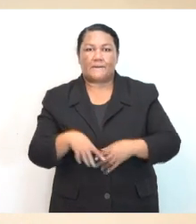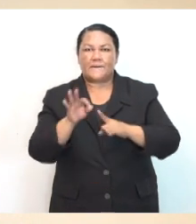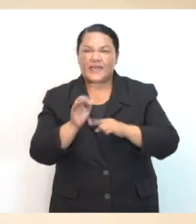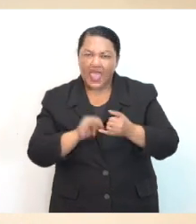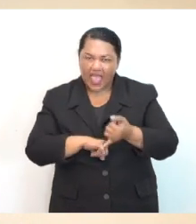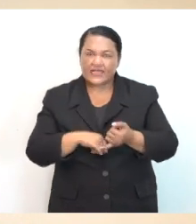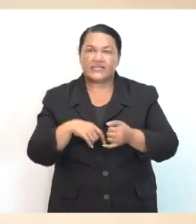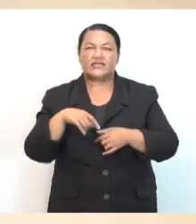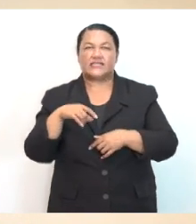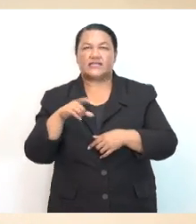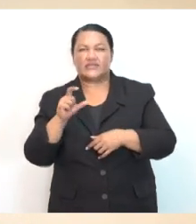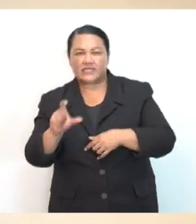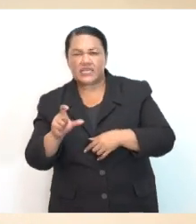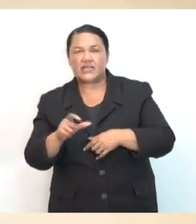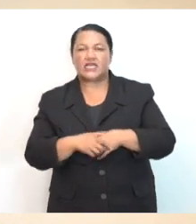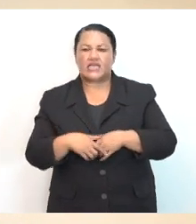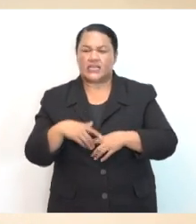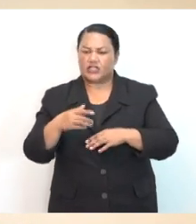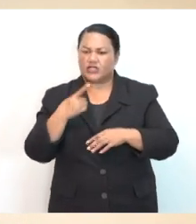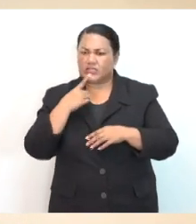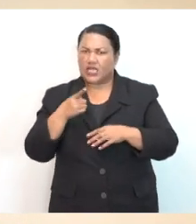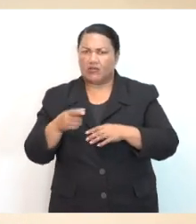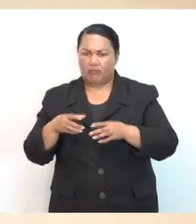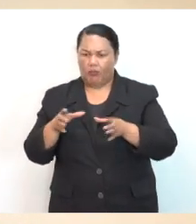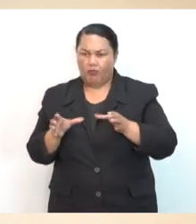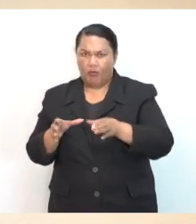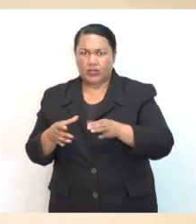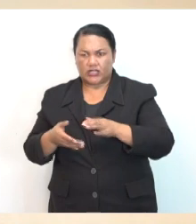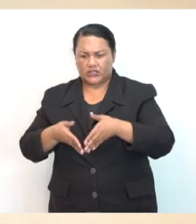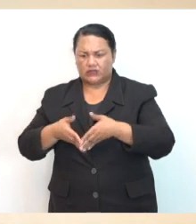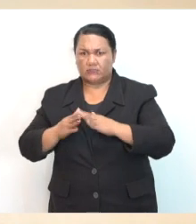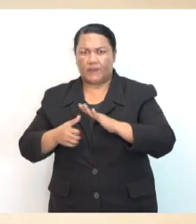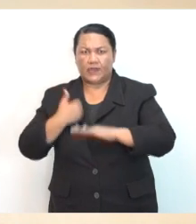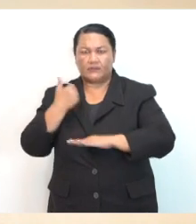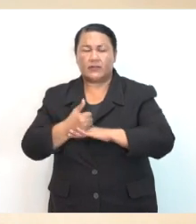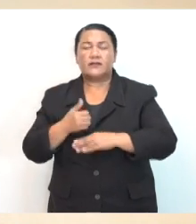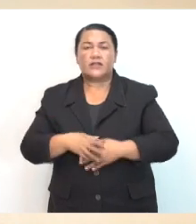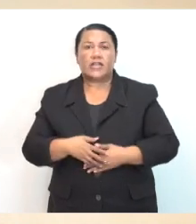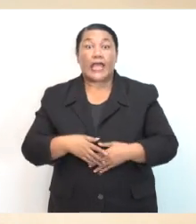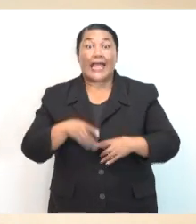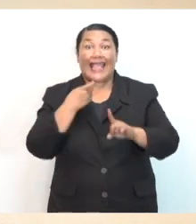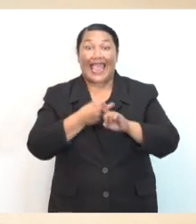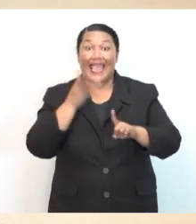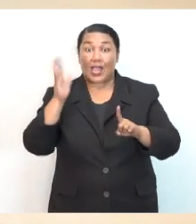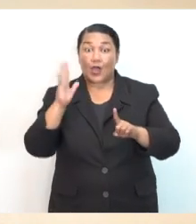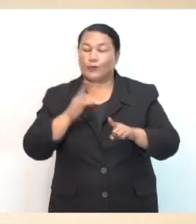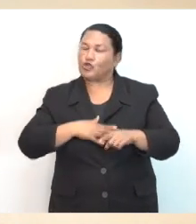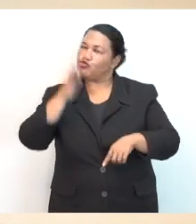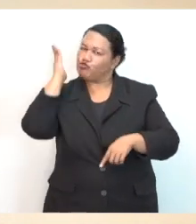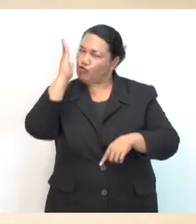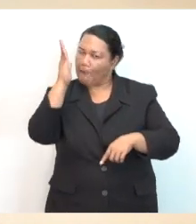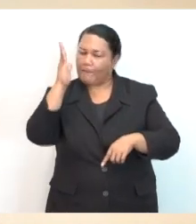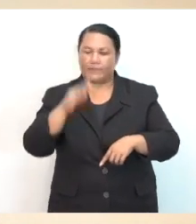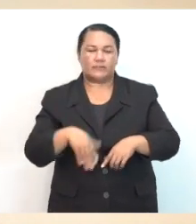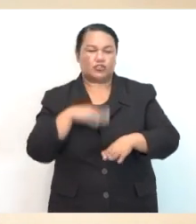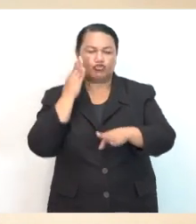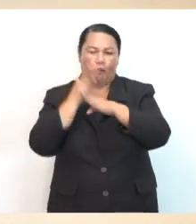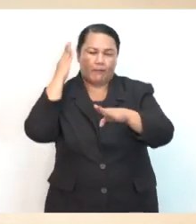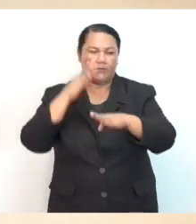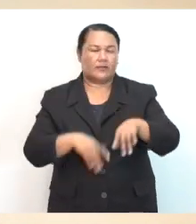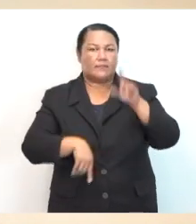as the expert body established to oversee the public service. Mr. Qayyum should stop with the allegations that what the Prime Minister